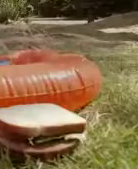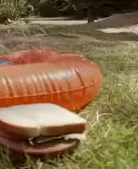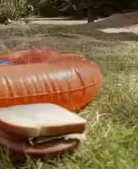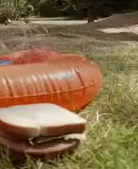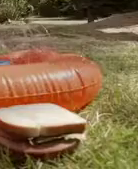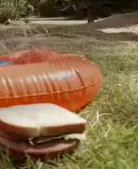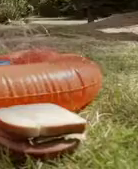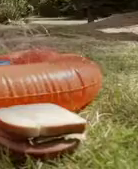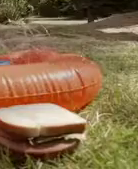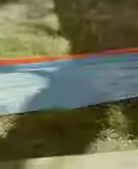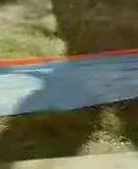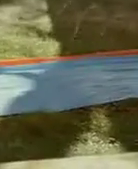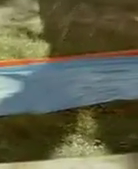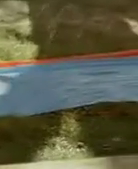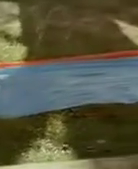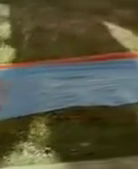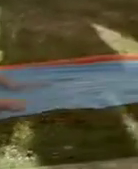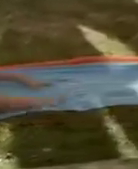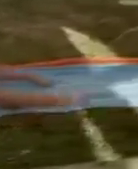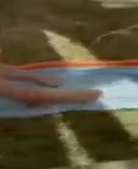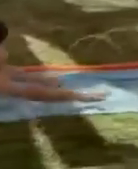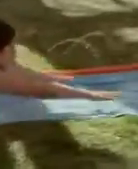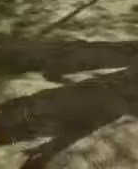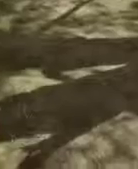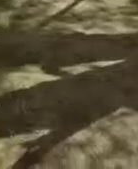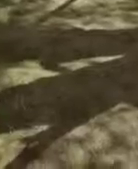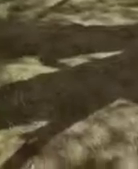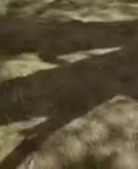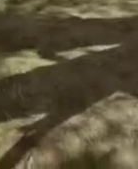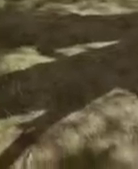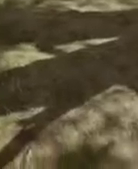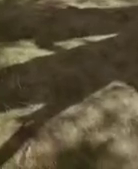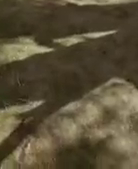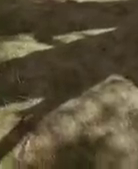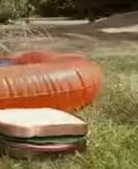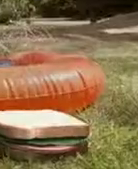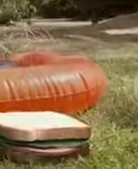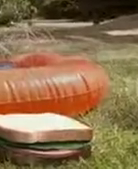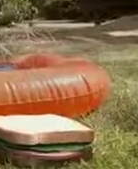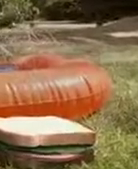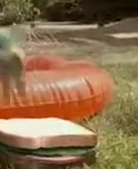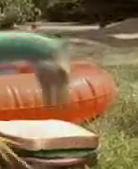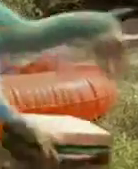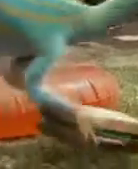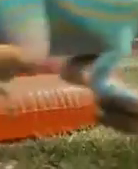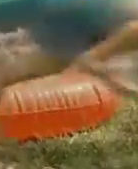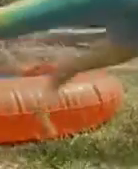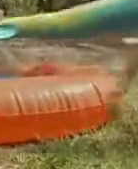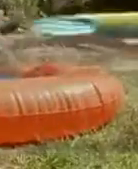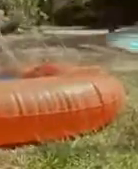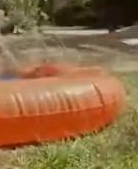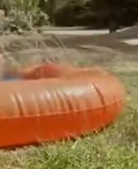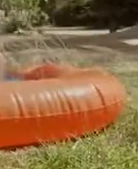Dana falls onto the water slide and glides down it at almost the same speed as the incisor of a saurus. Then it grabs the sandwich and